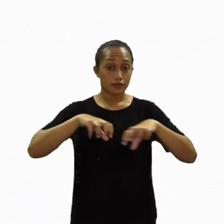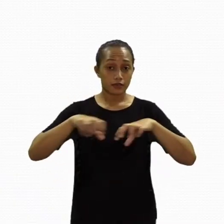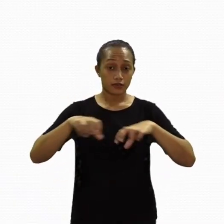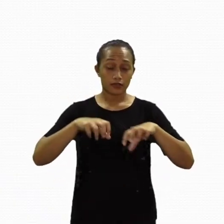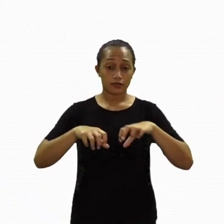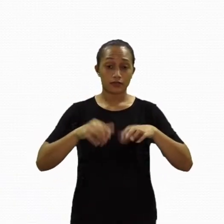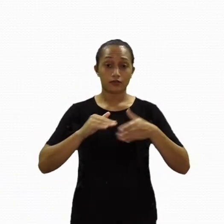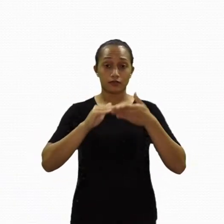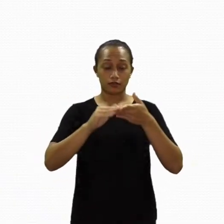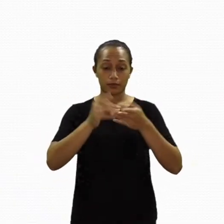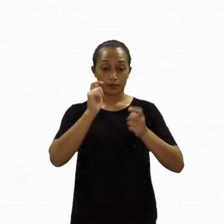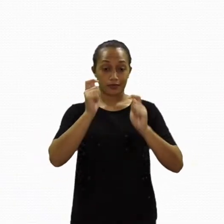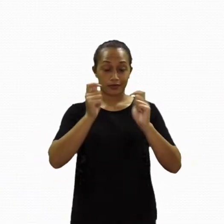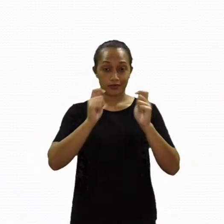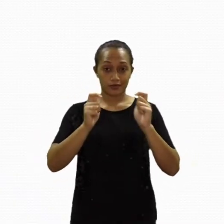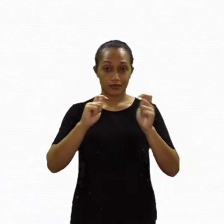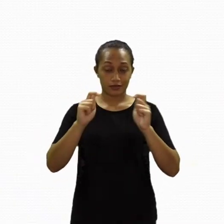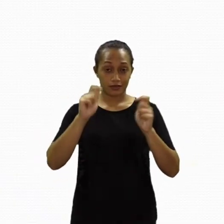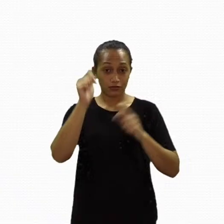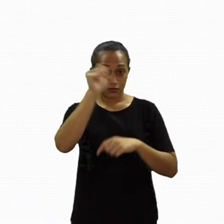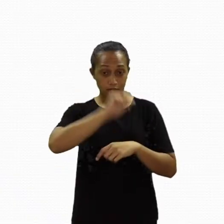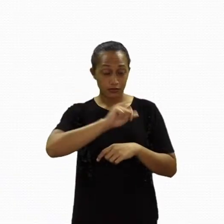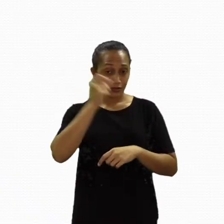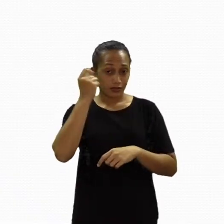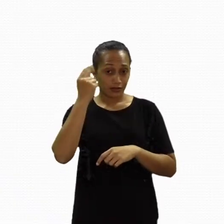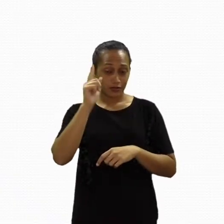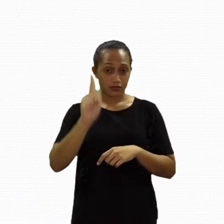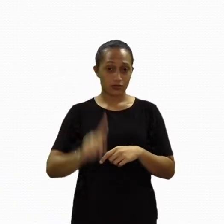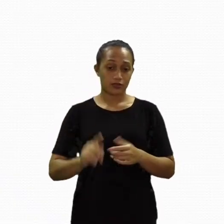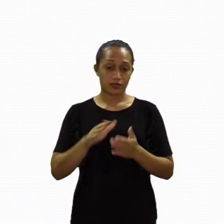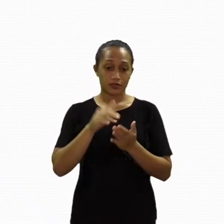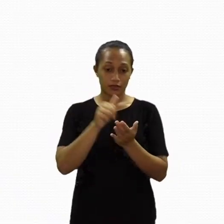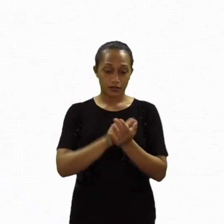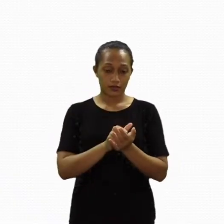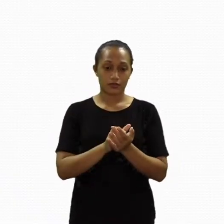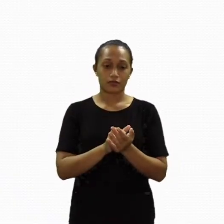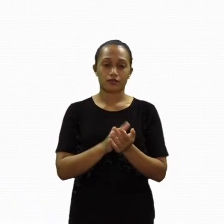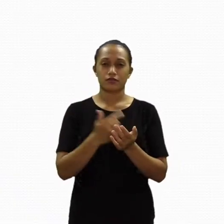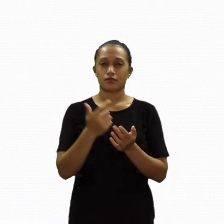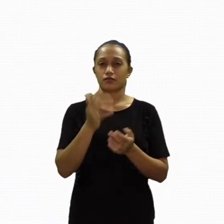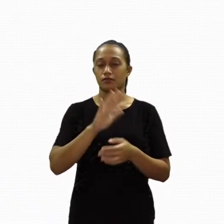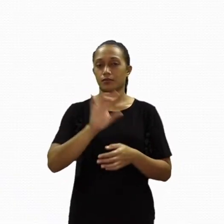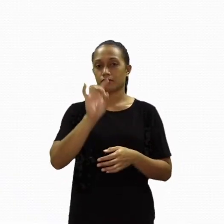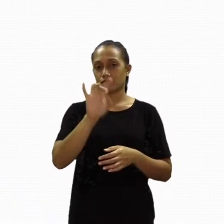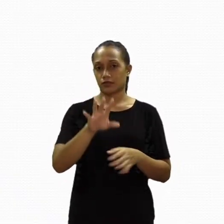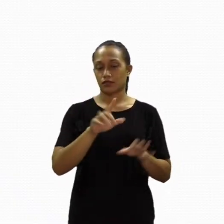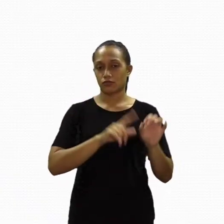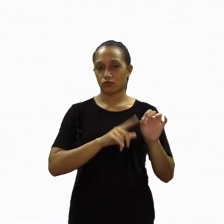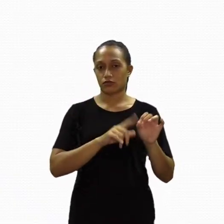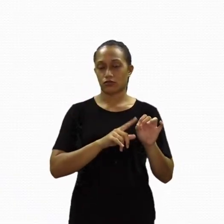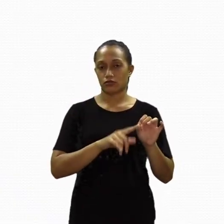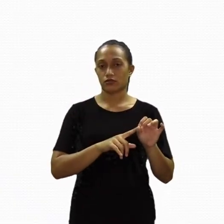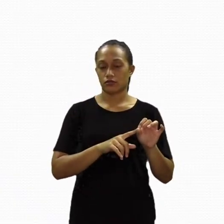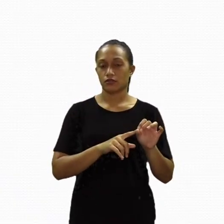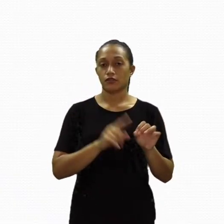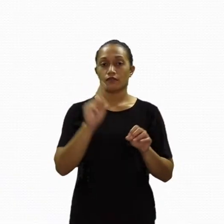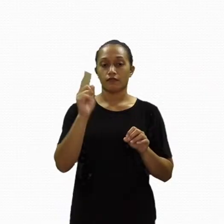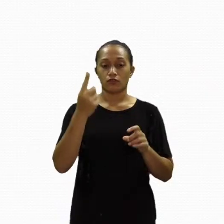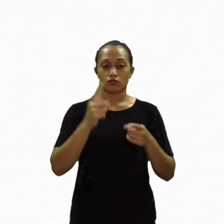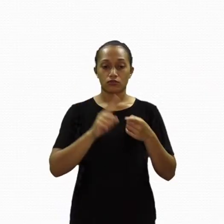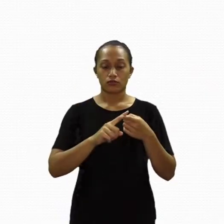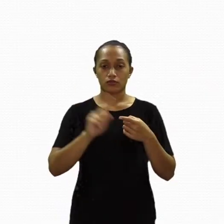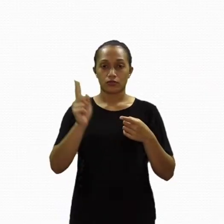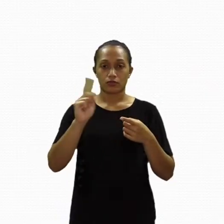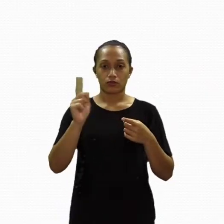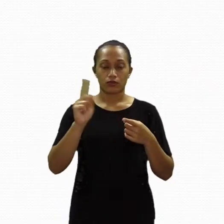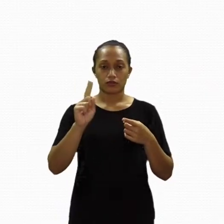help test your knowledge and understanding of today's lesson. There are about 10 questions in a quiz, and the first